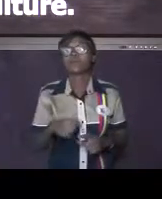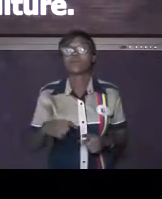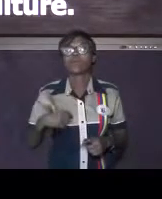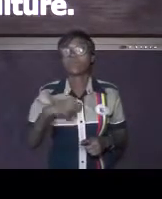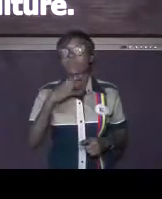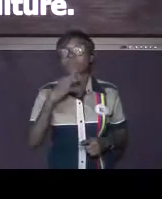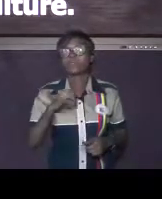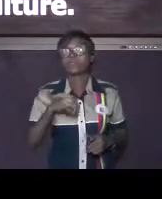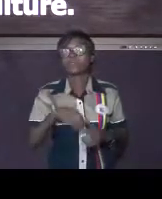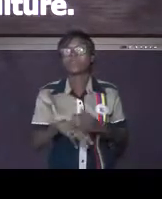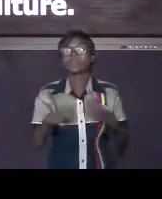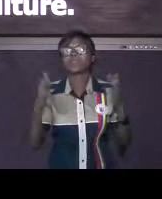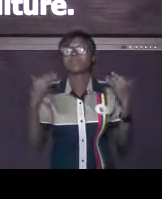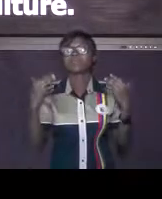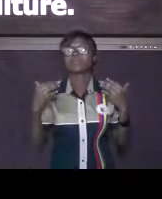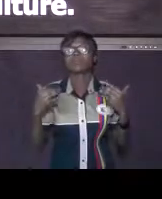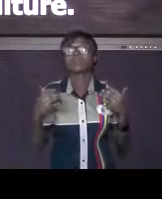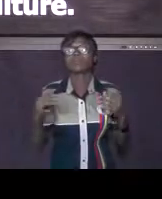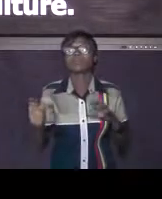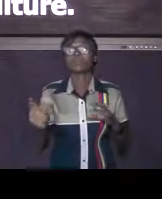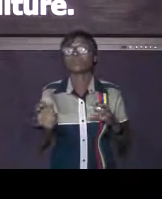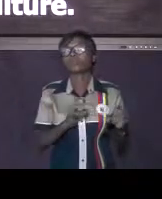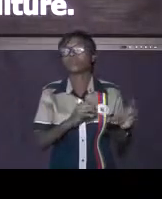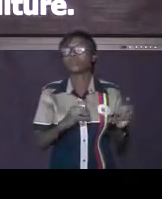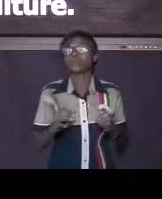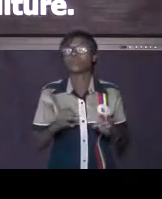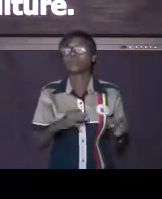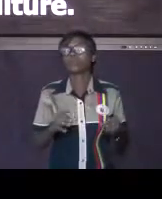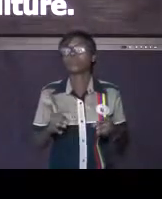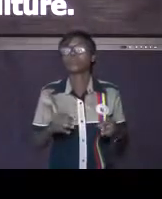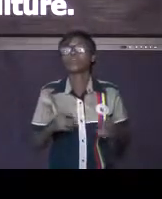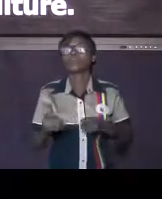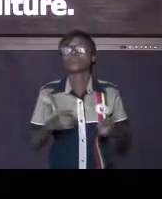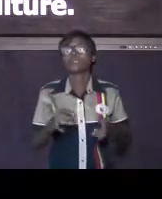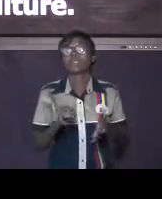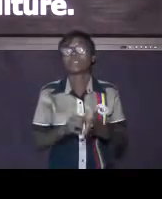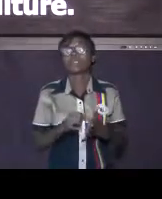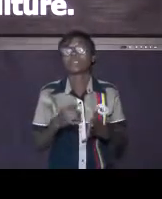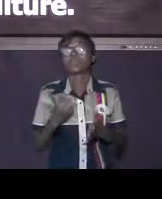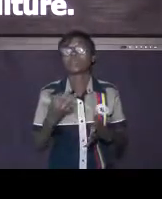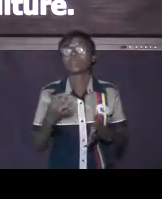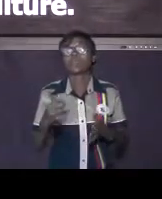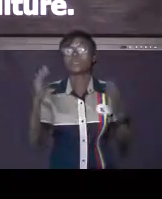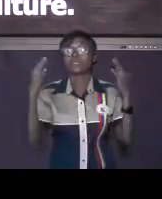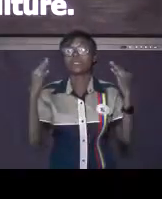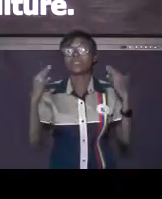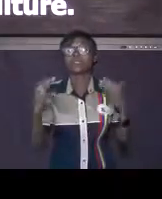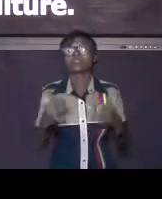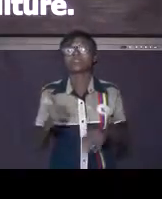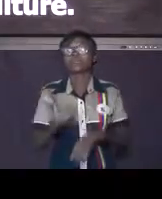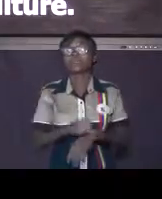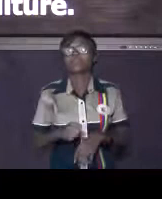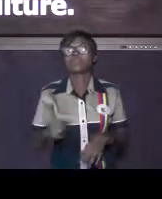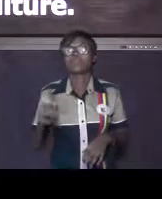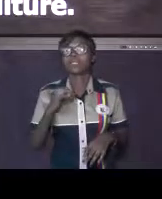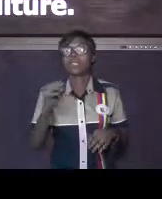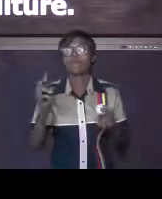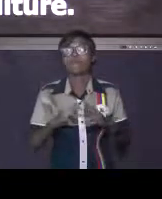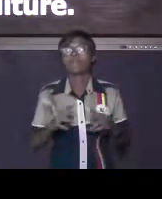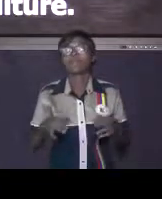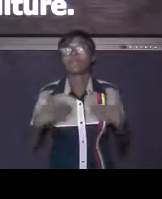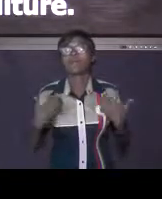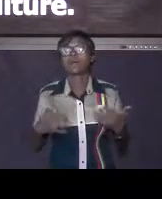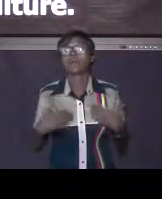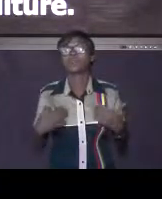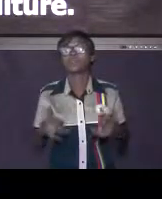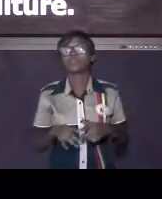not in the rainy season. But during rainy season, they are always very happy because it helps